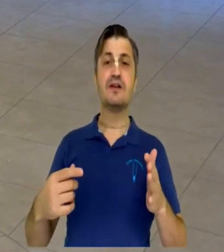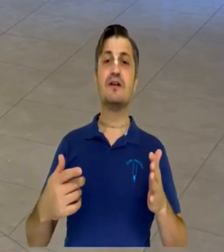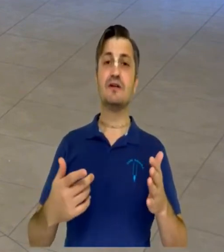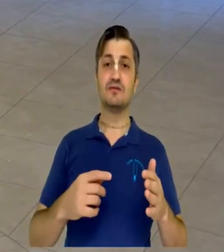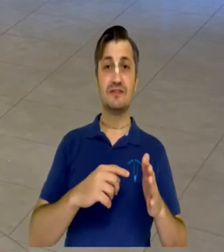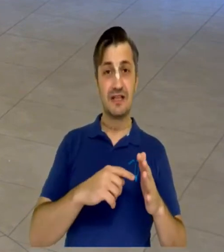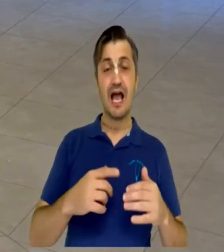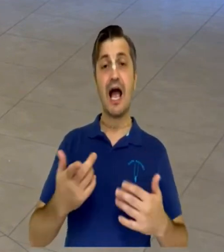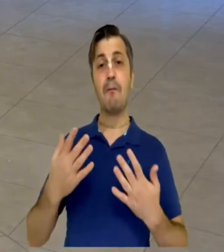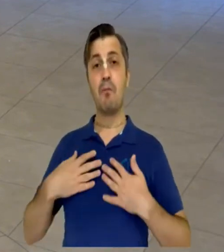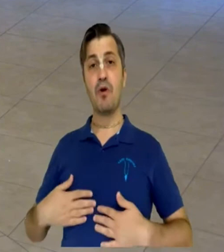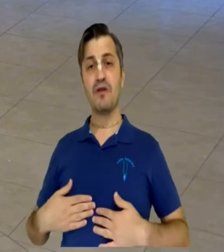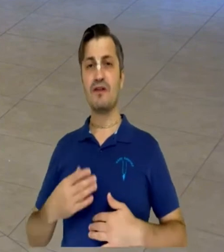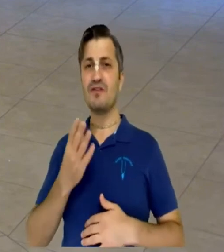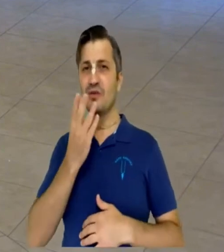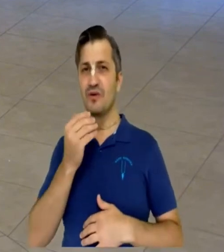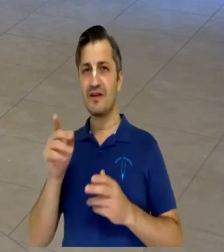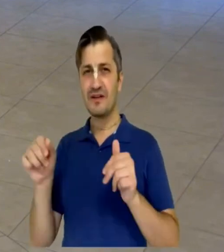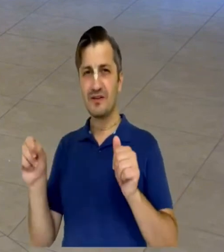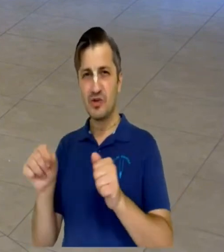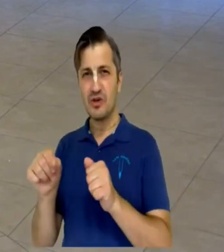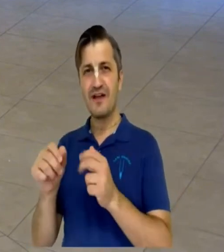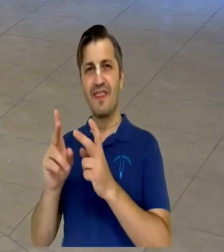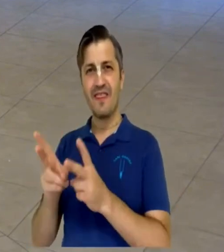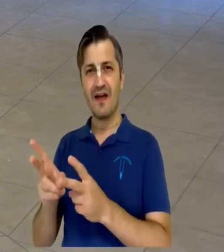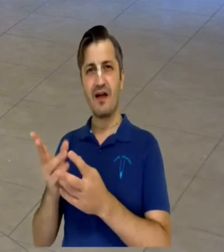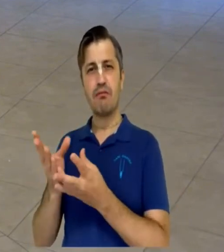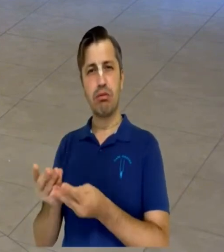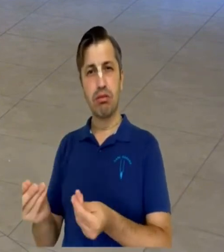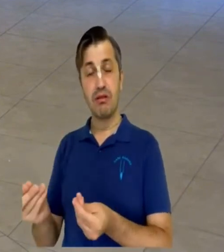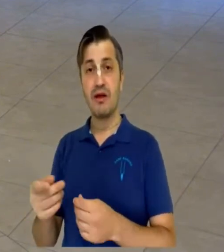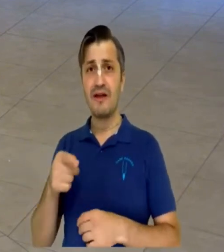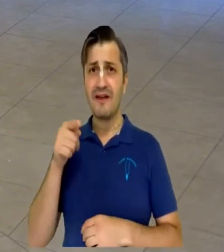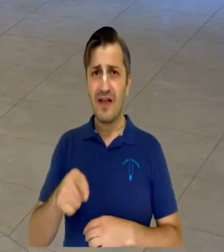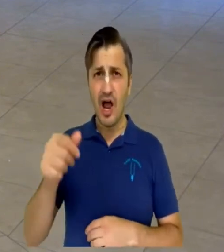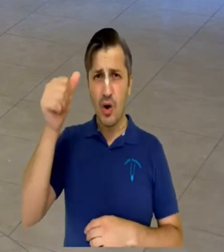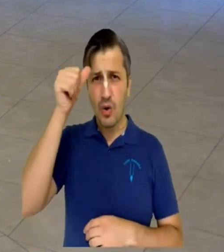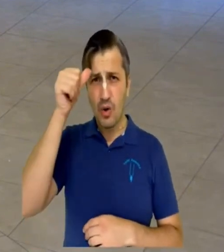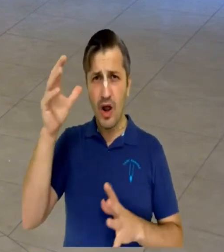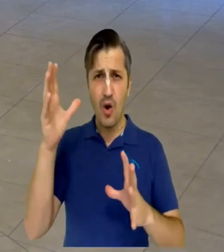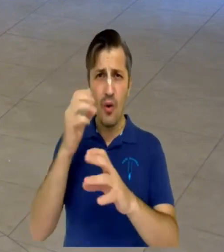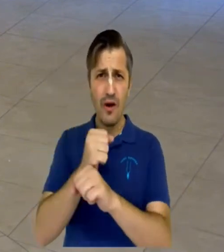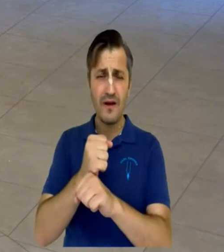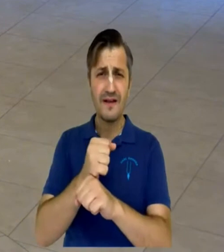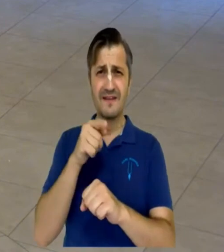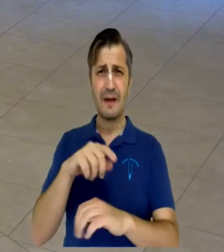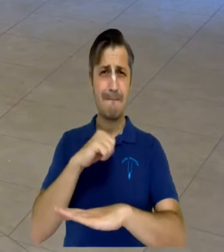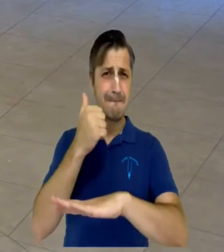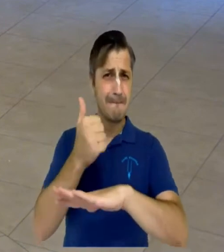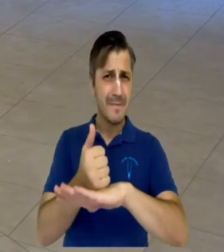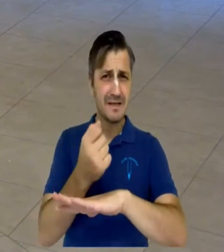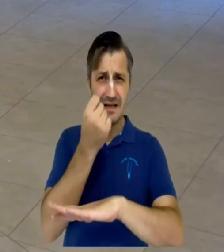is the confidential knowledge, but it is just basic understanding. And this is like this kind of